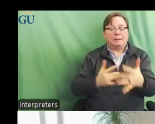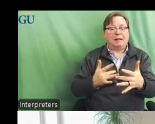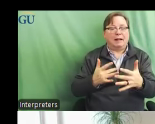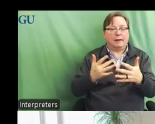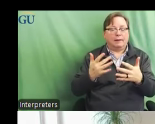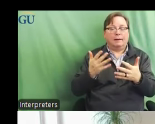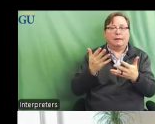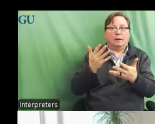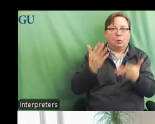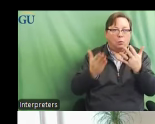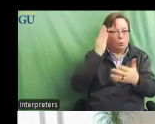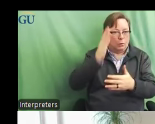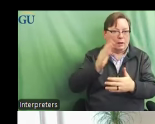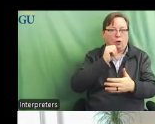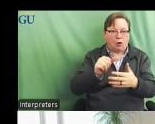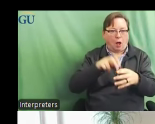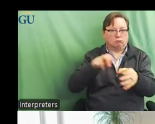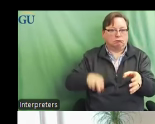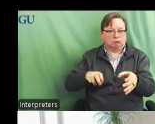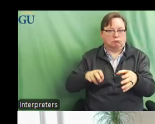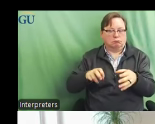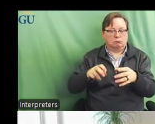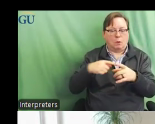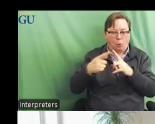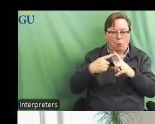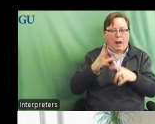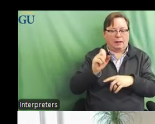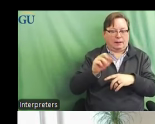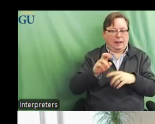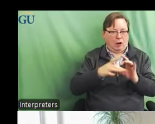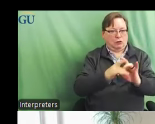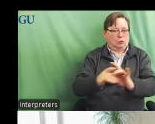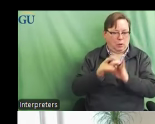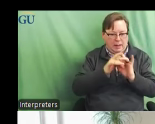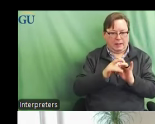is coordinated. And responsivity to parent needs.